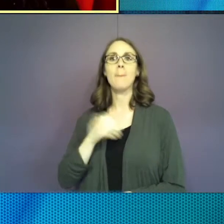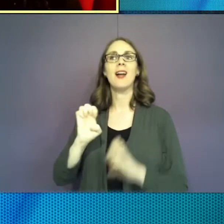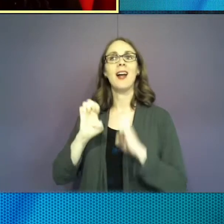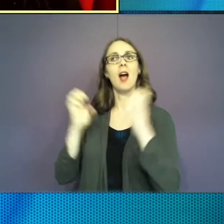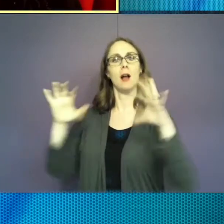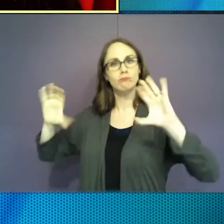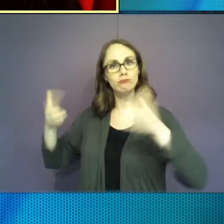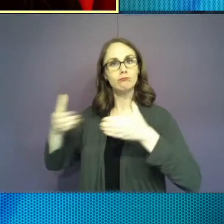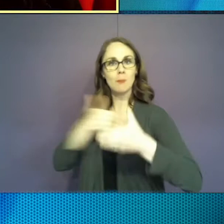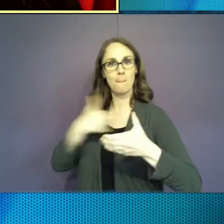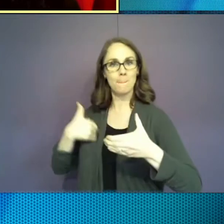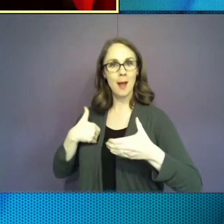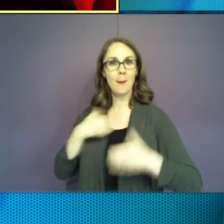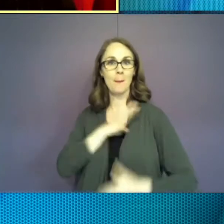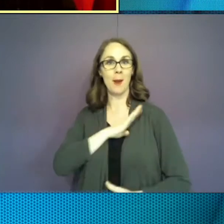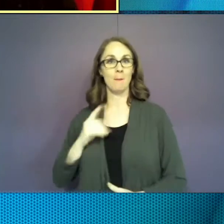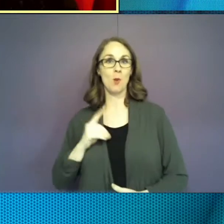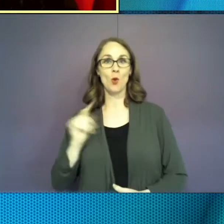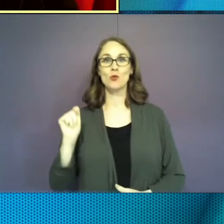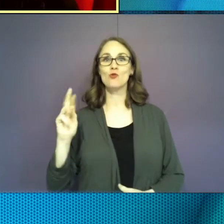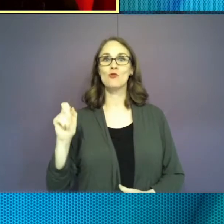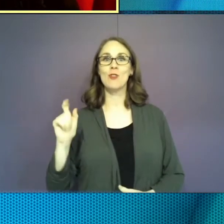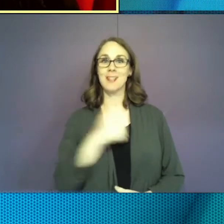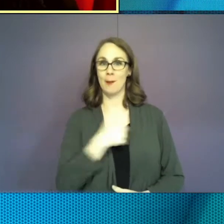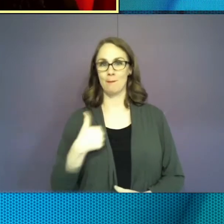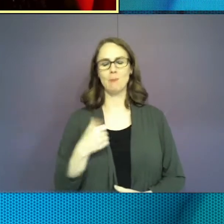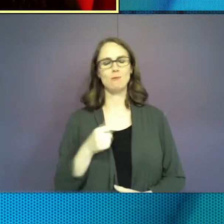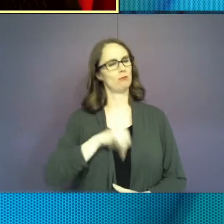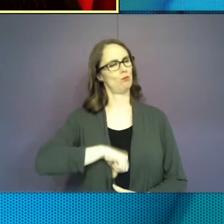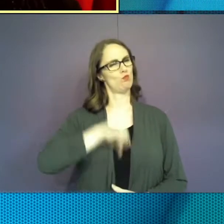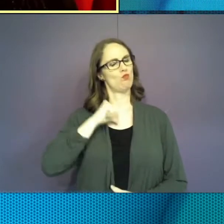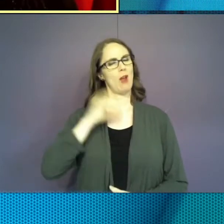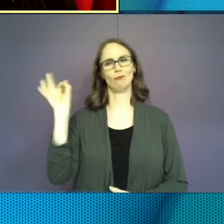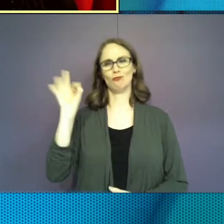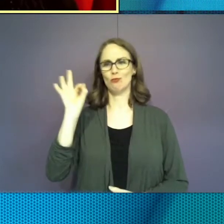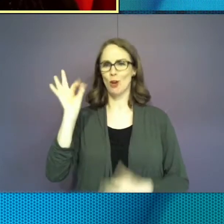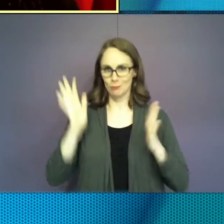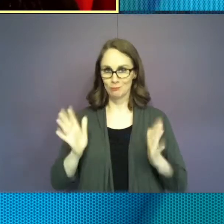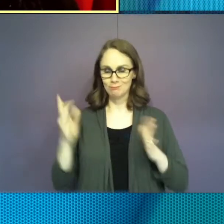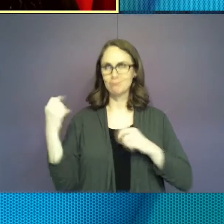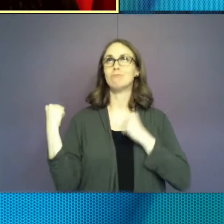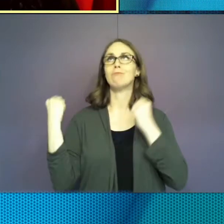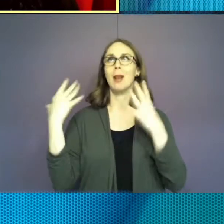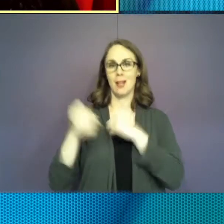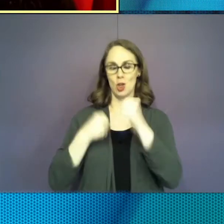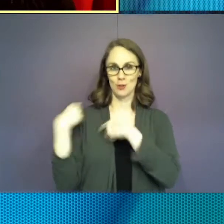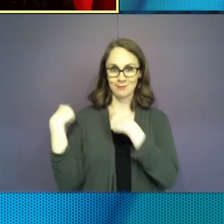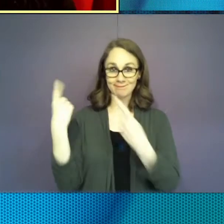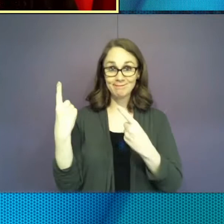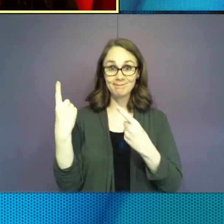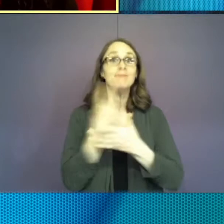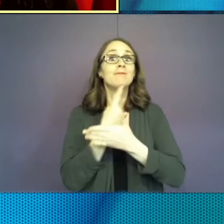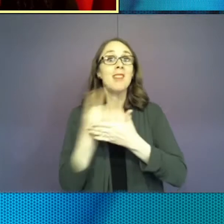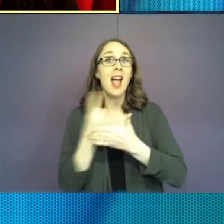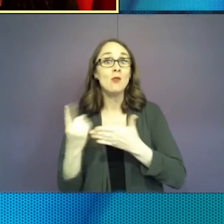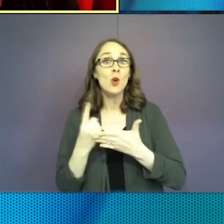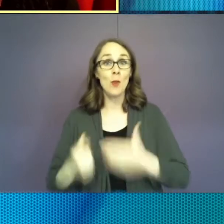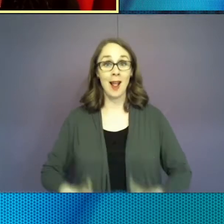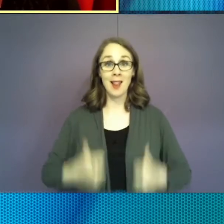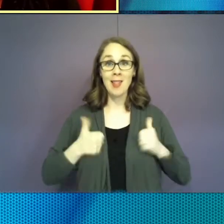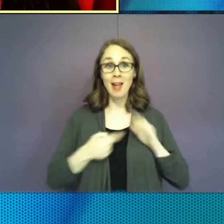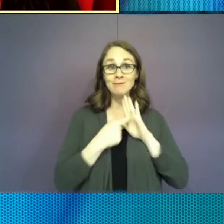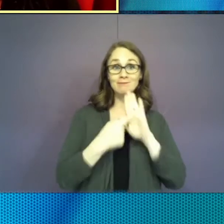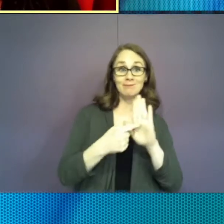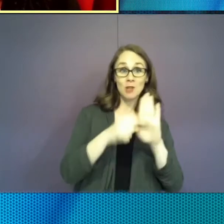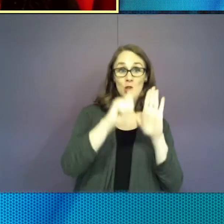member and a proud Frederictonian for many, many years now. So each week we're going to come to you live on Zoom. And what we're going to do is we're going to have